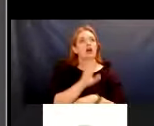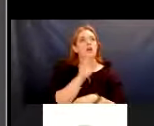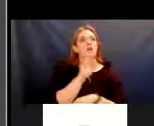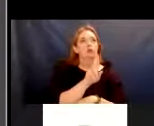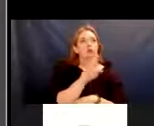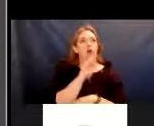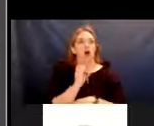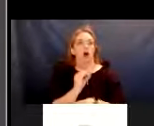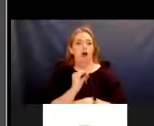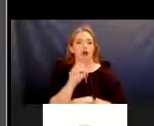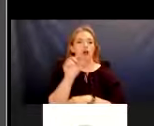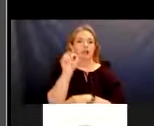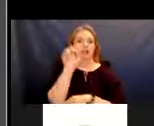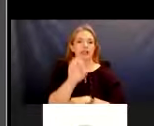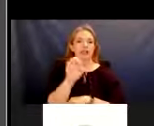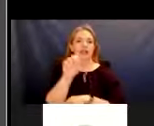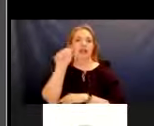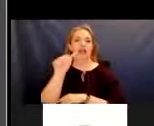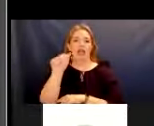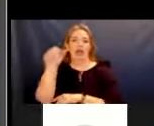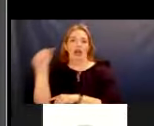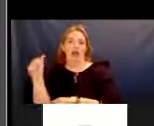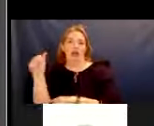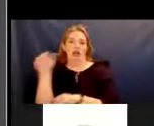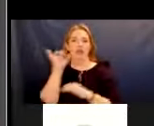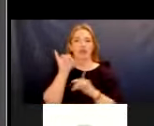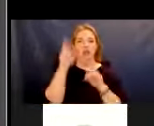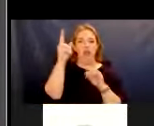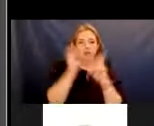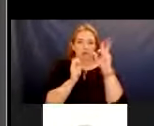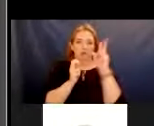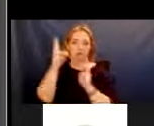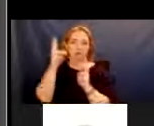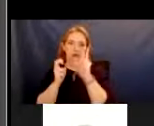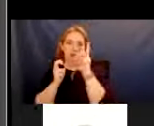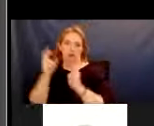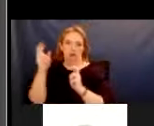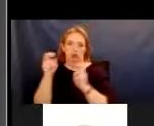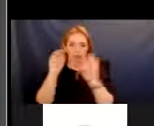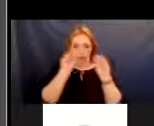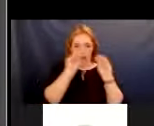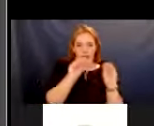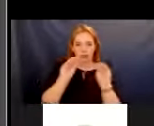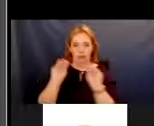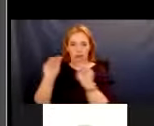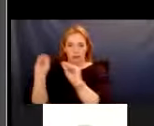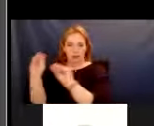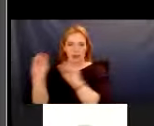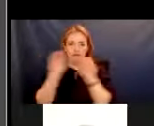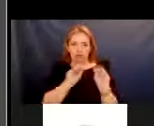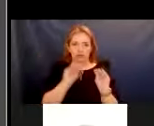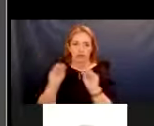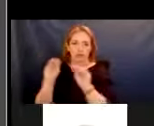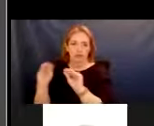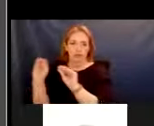draws, rainfall, sweet James Jones, slushing frogs. And so I was